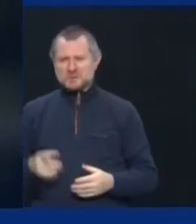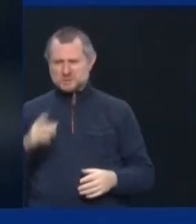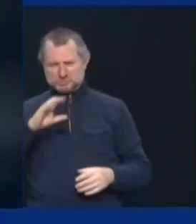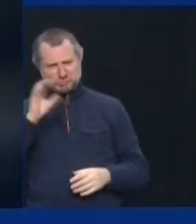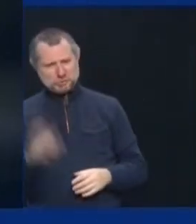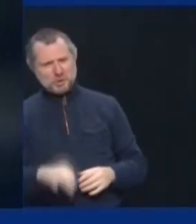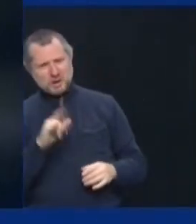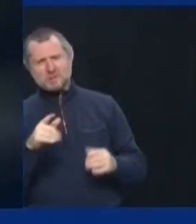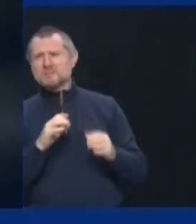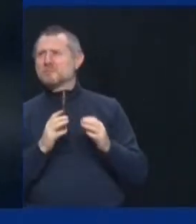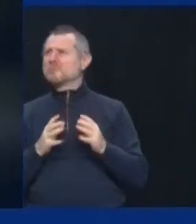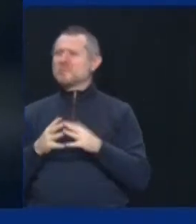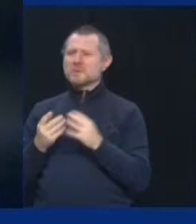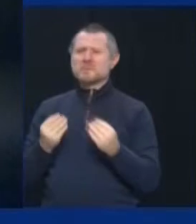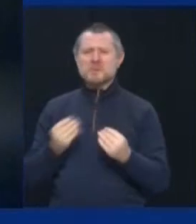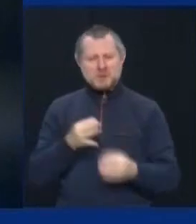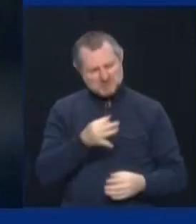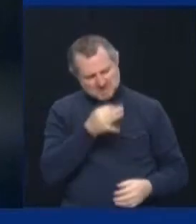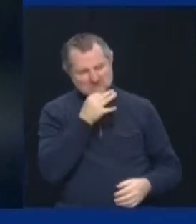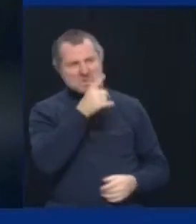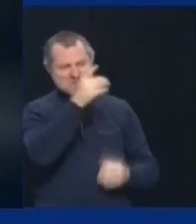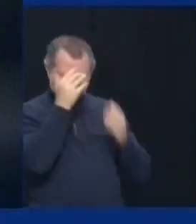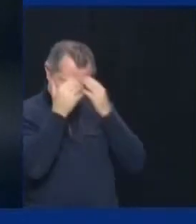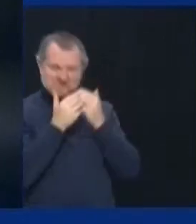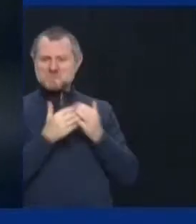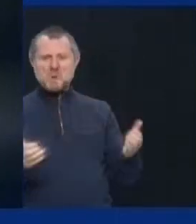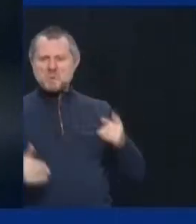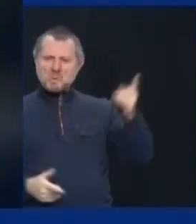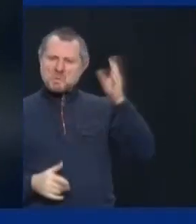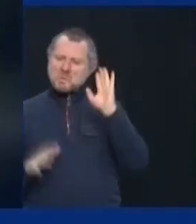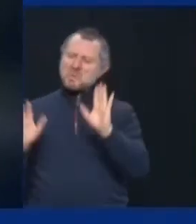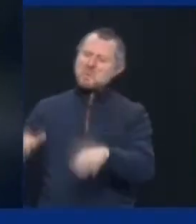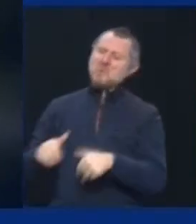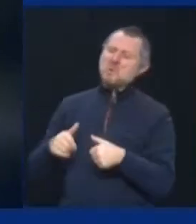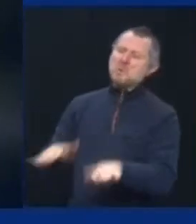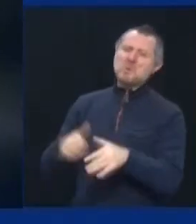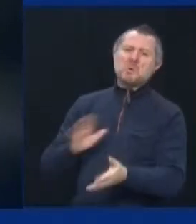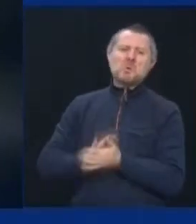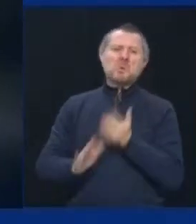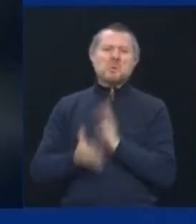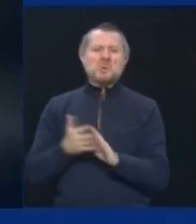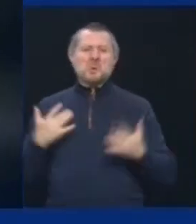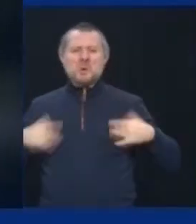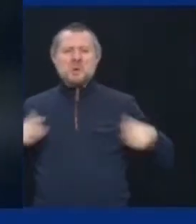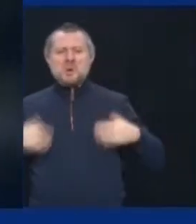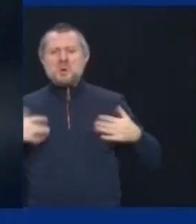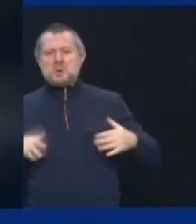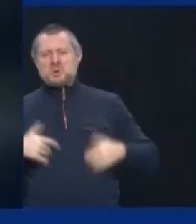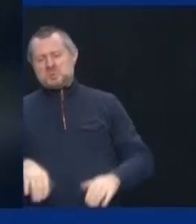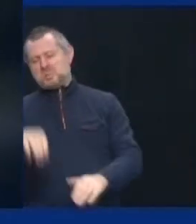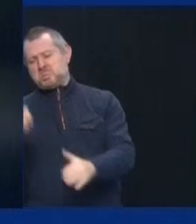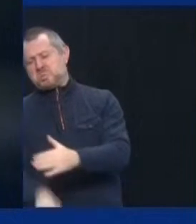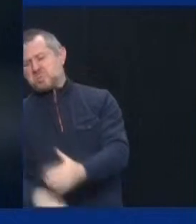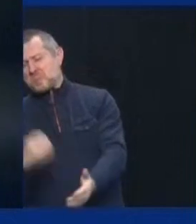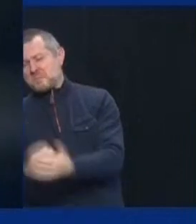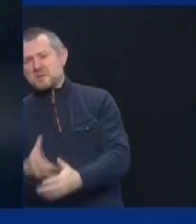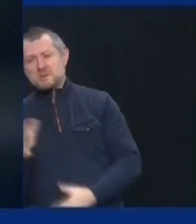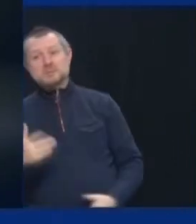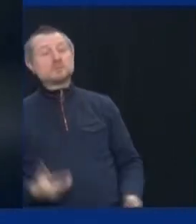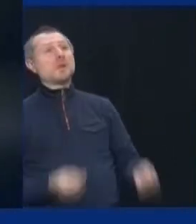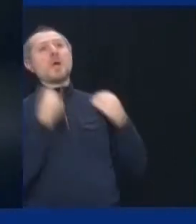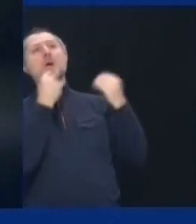you just say, let these states go bankrupt? How do you expect me to administer